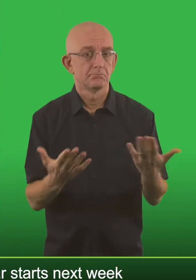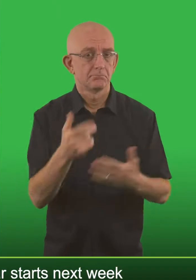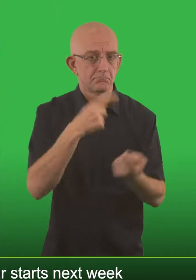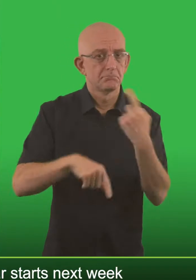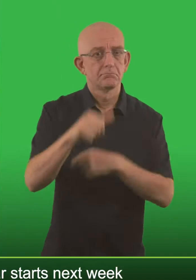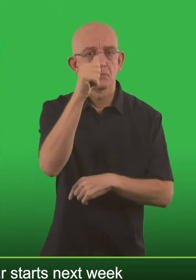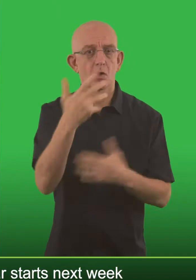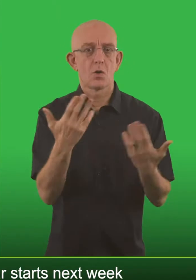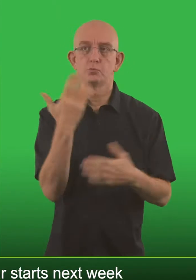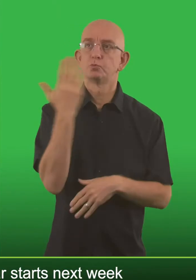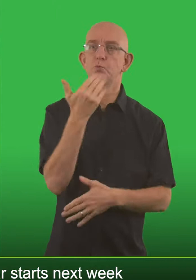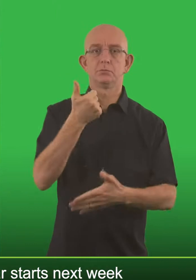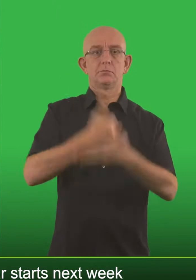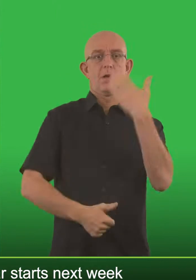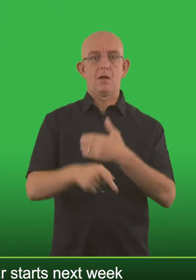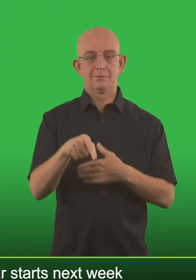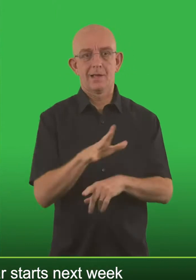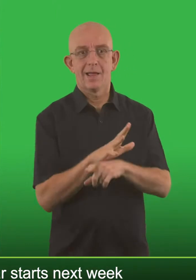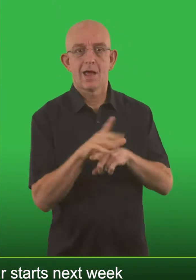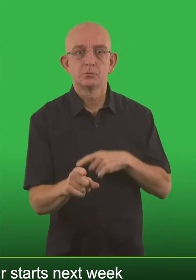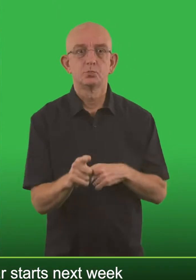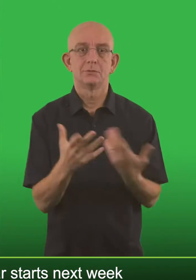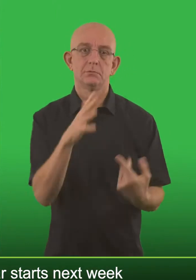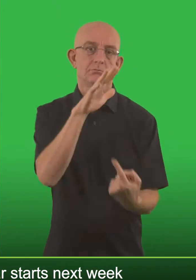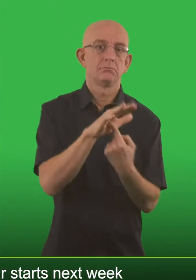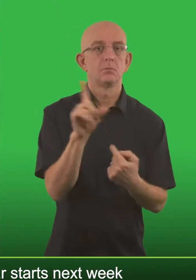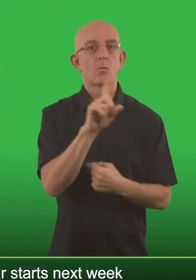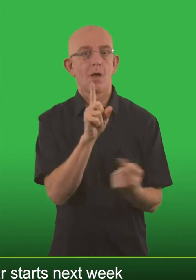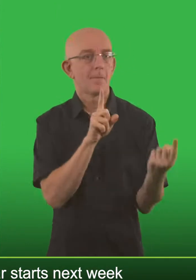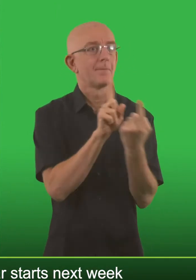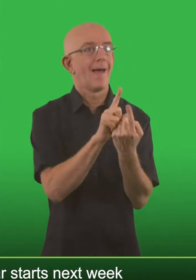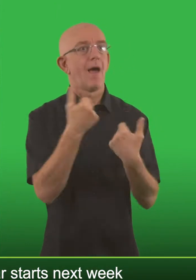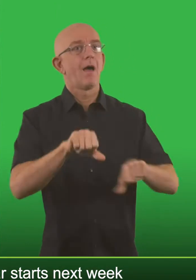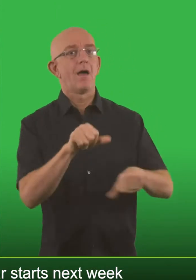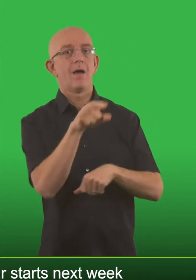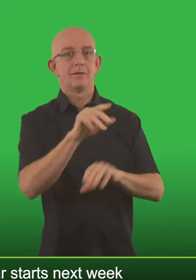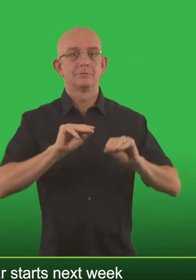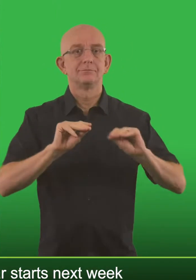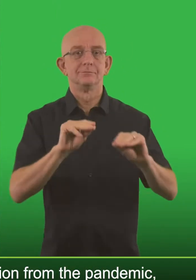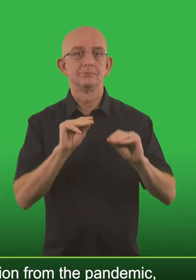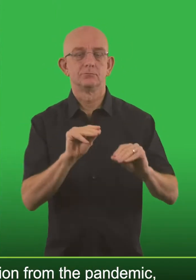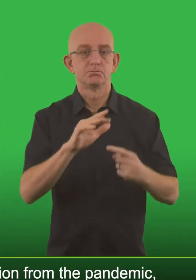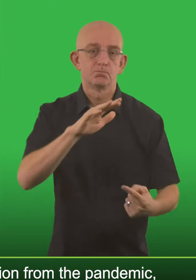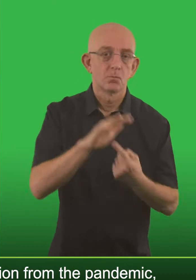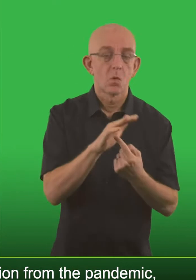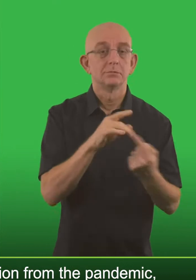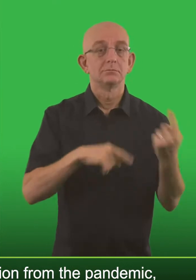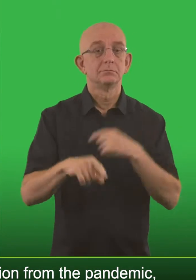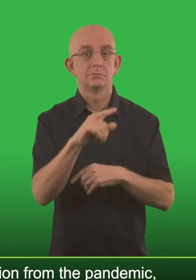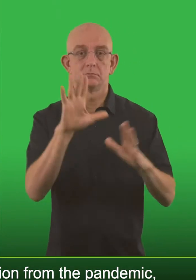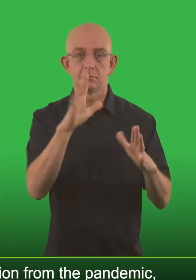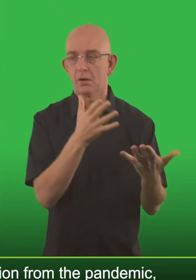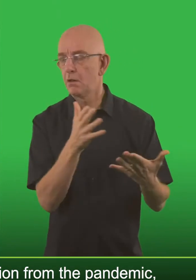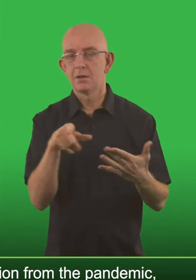As a lot of you will know, the school year starts next week, and we're prioritising a return to face-to-face education because it's really important